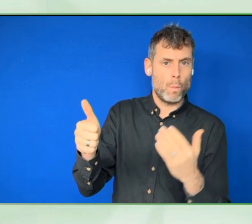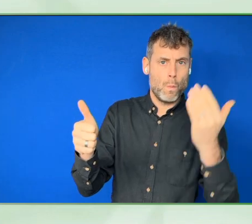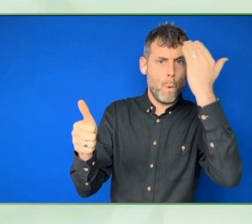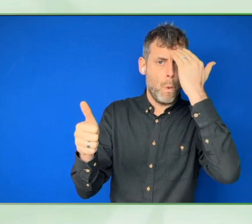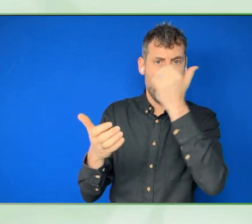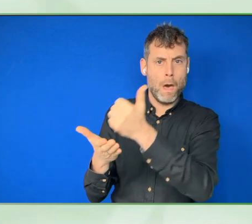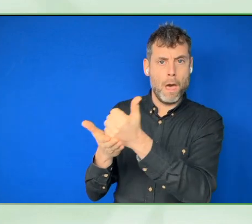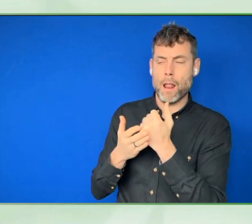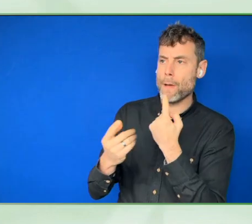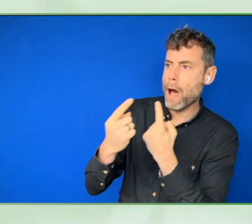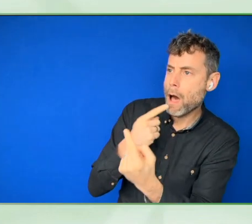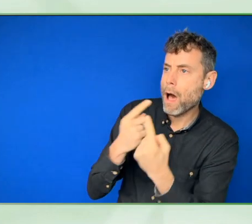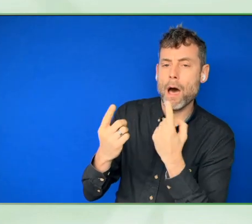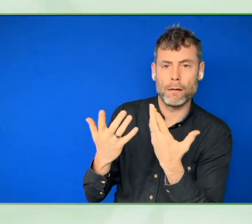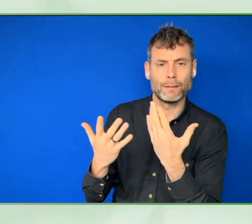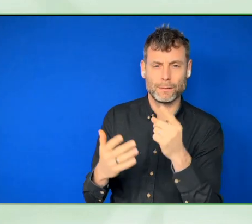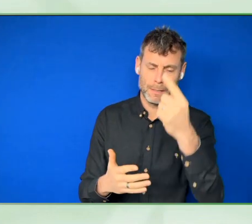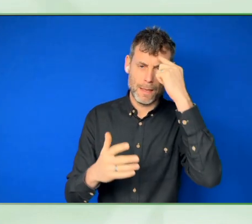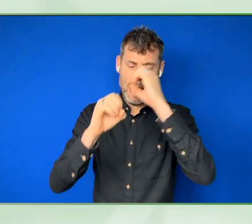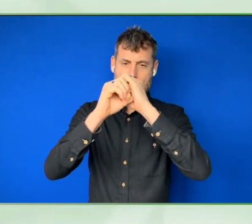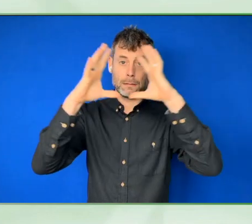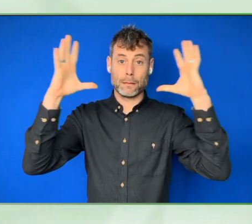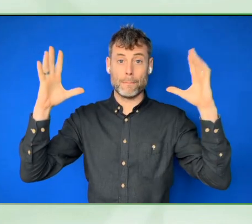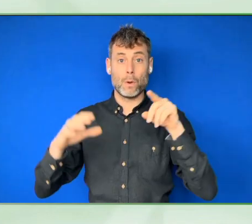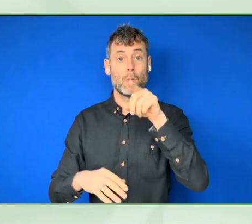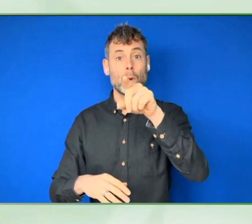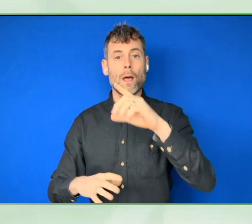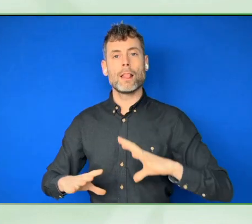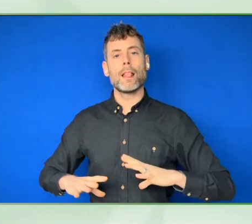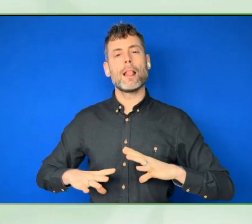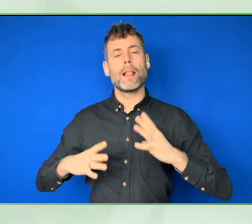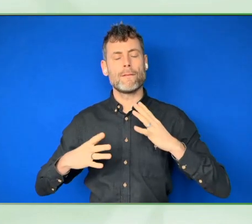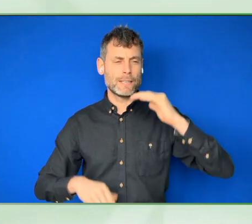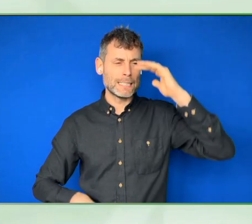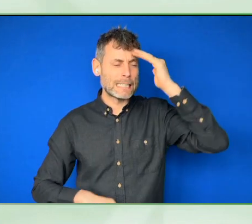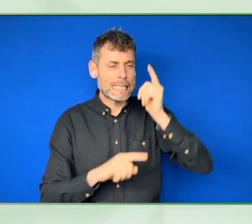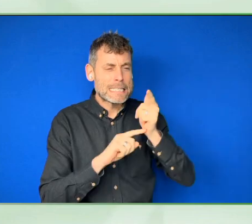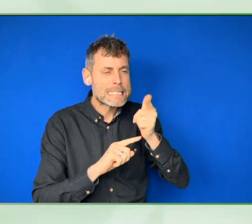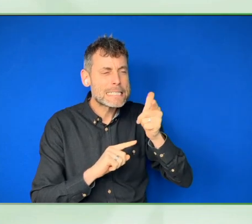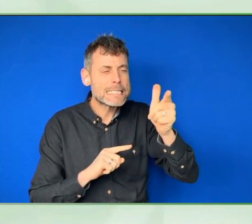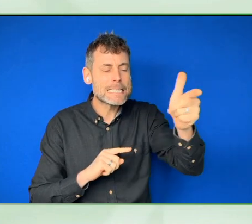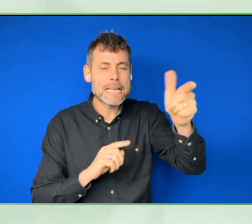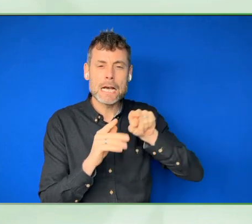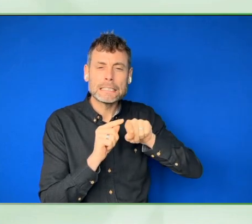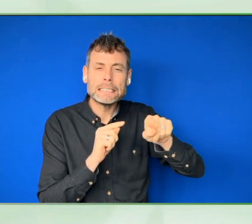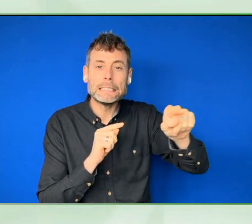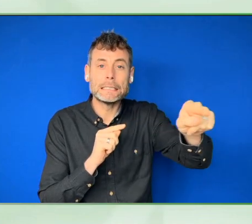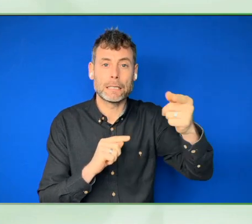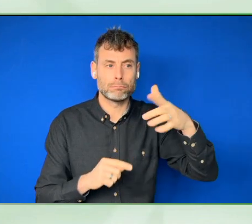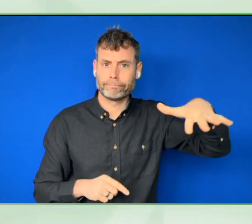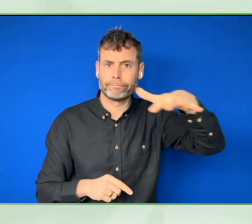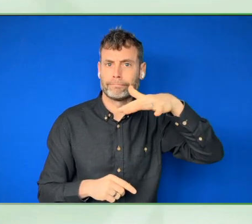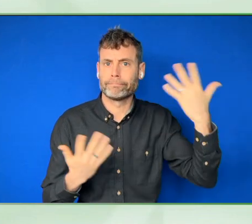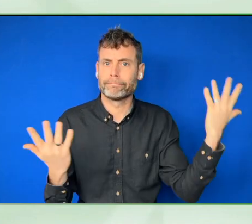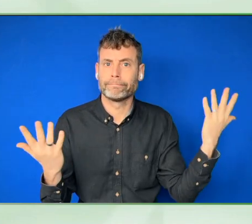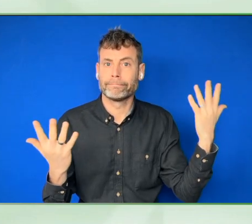you're in a remote place or a place that isn't in the city, or perhaps there are other constraints that prevent you